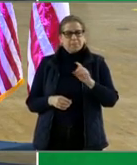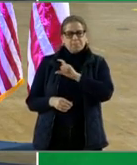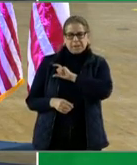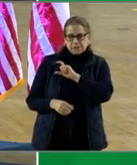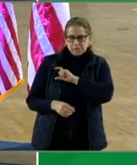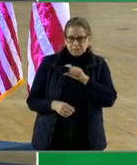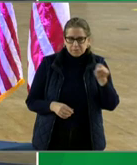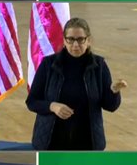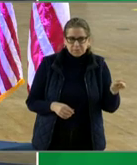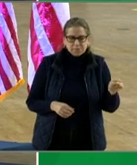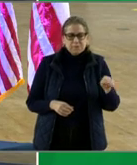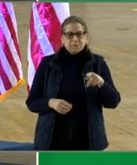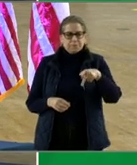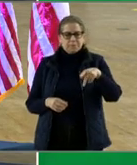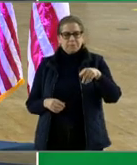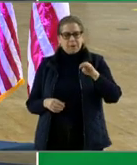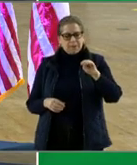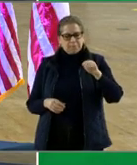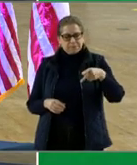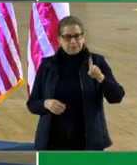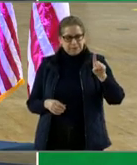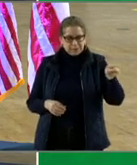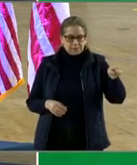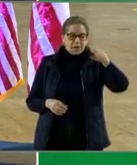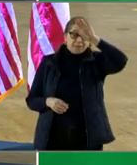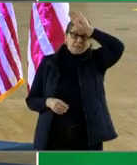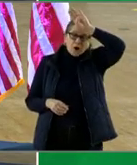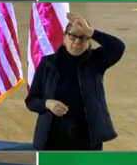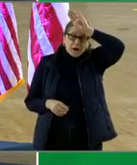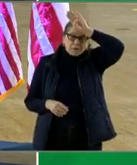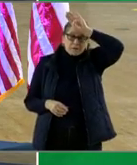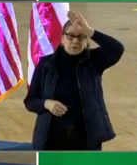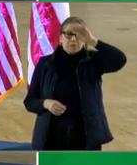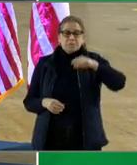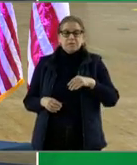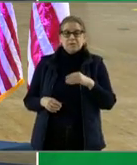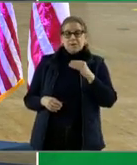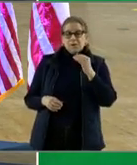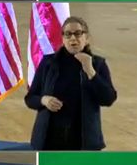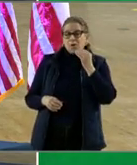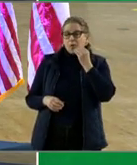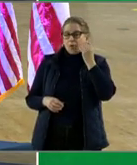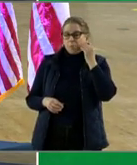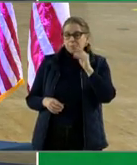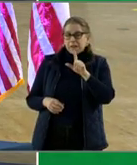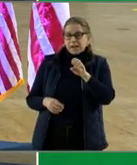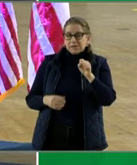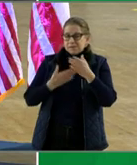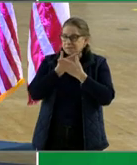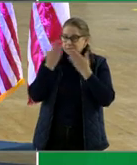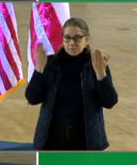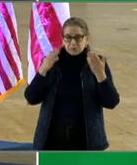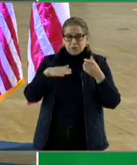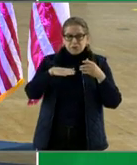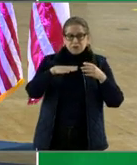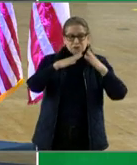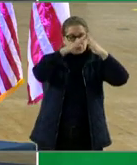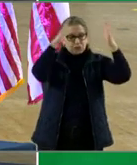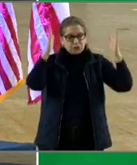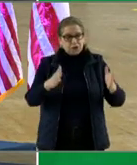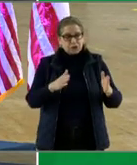in our shelters, even people that you may not think about who are crunching data and putting out all